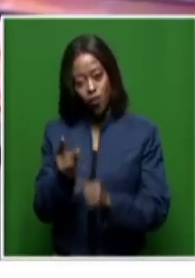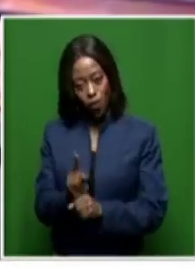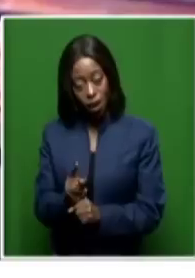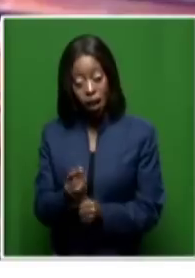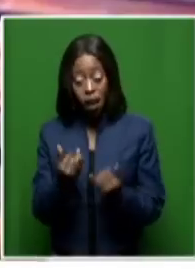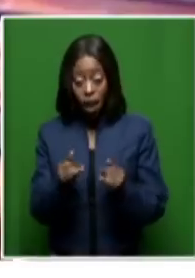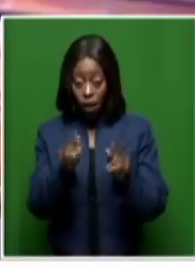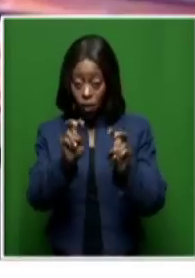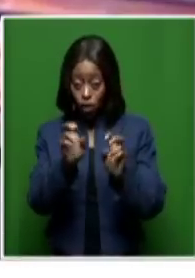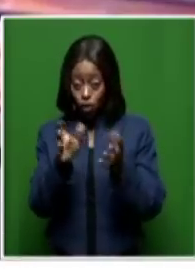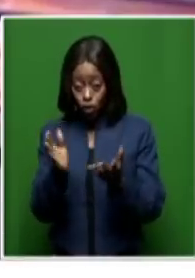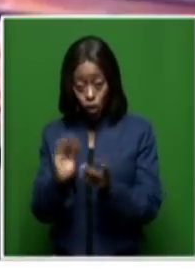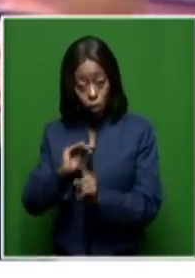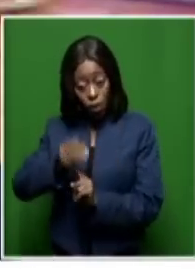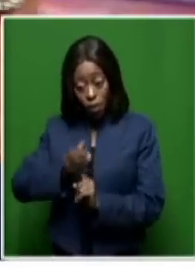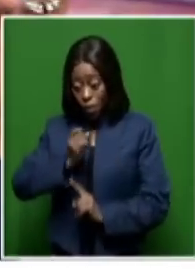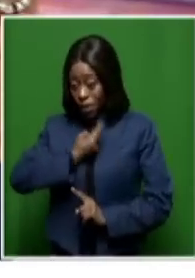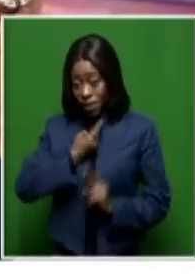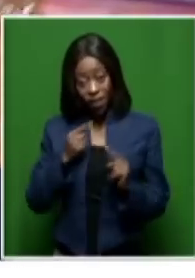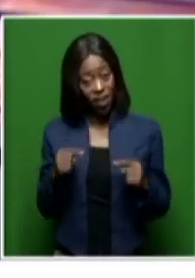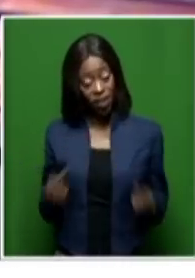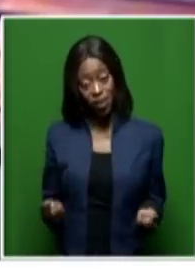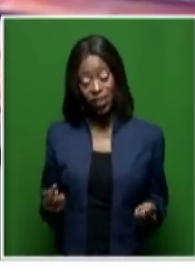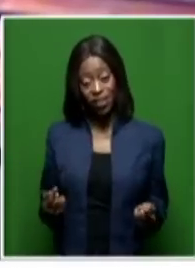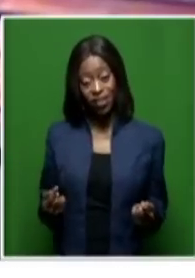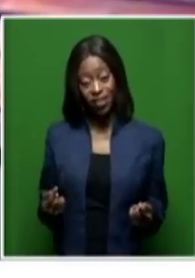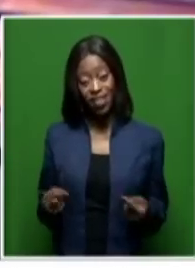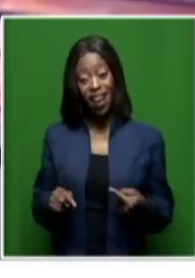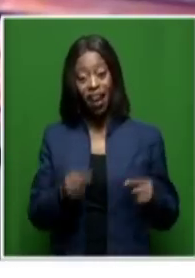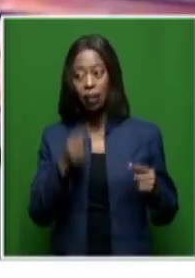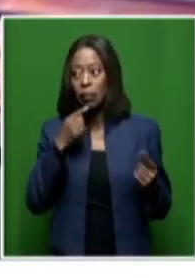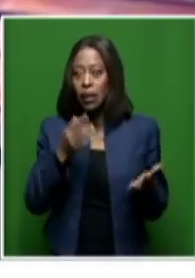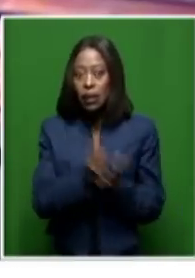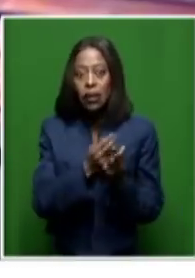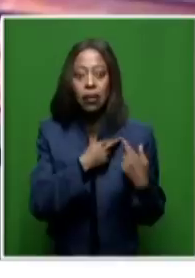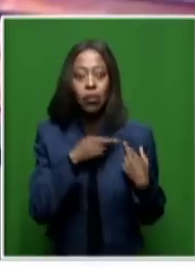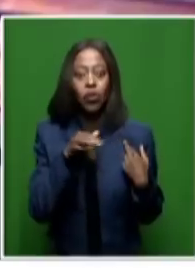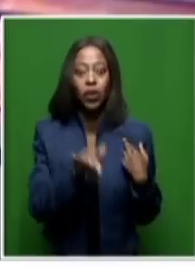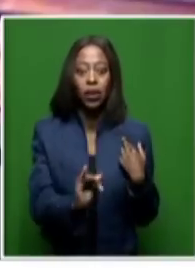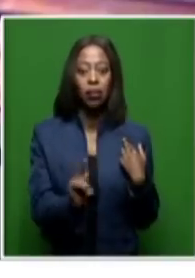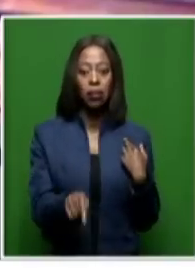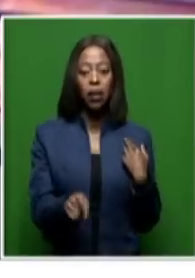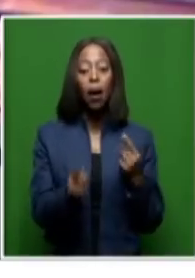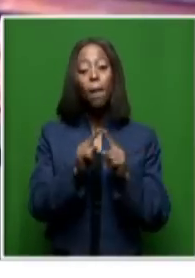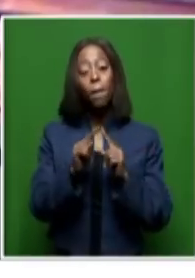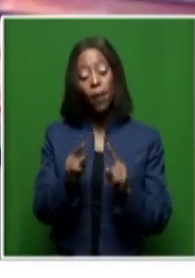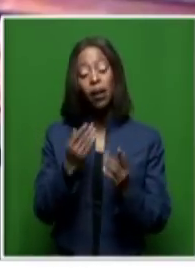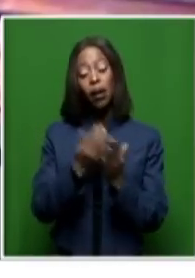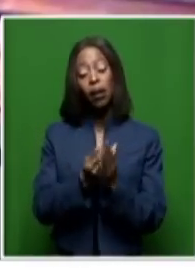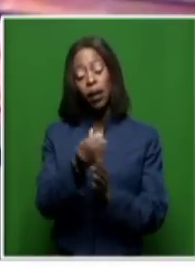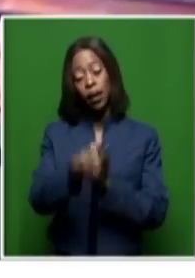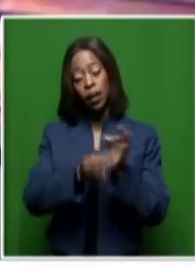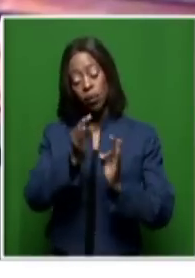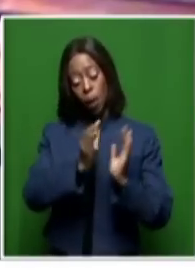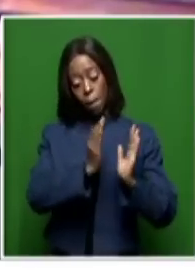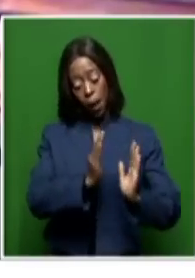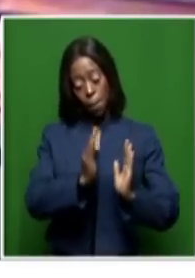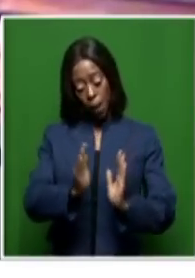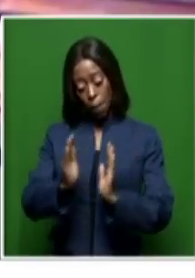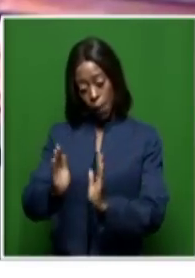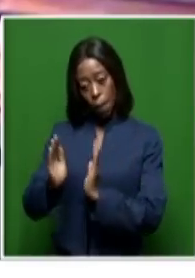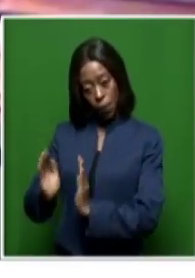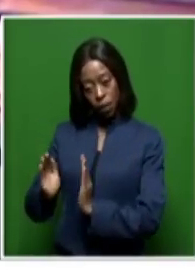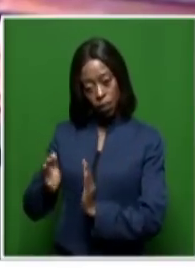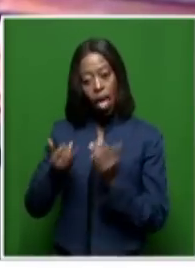that case, I can't protect even myself against accountability. But I can give you a breakdown of what we